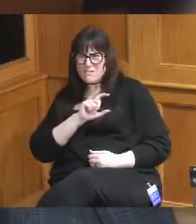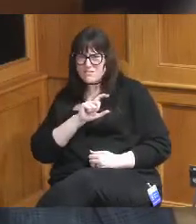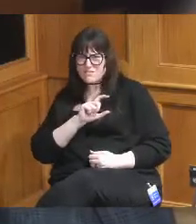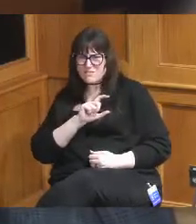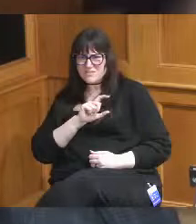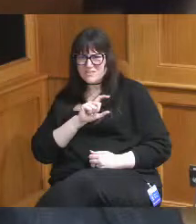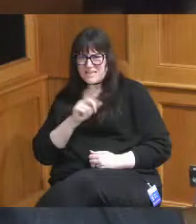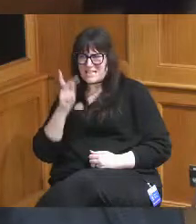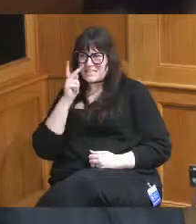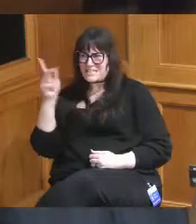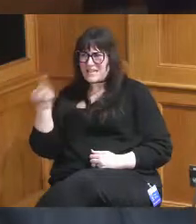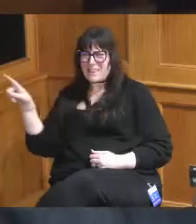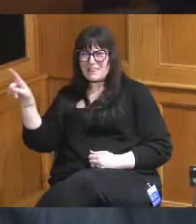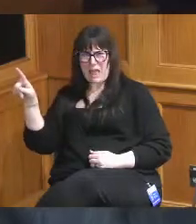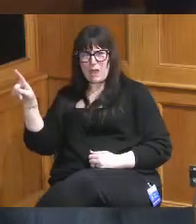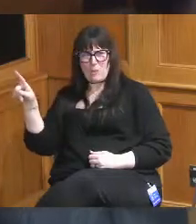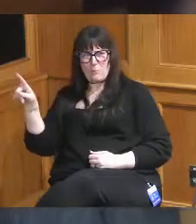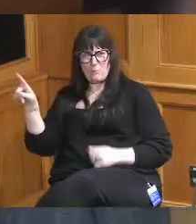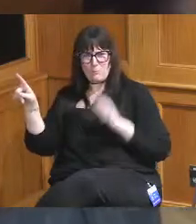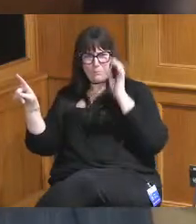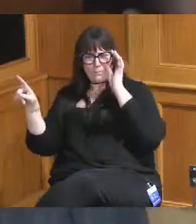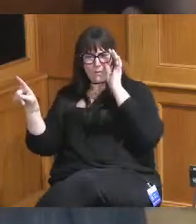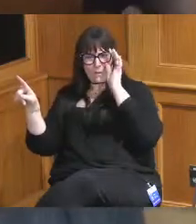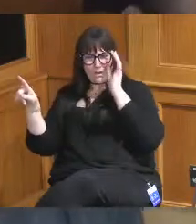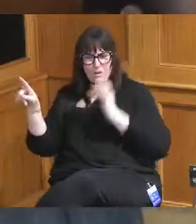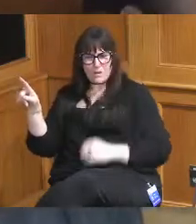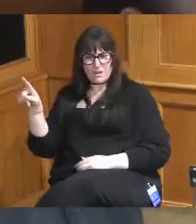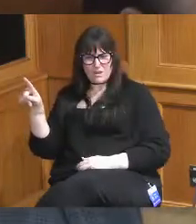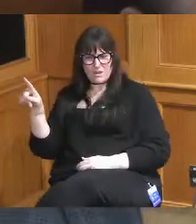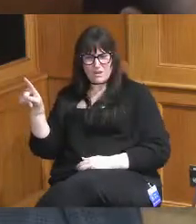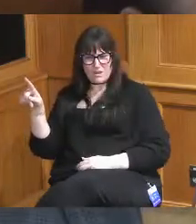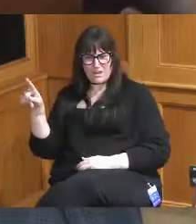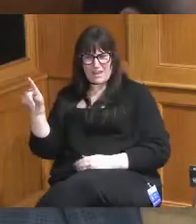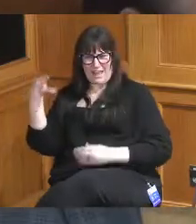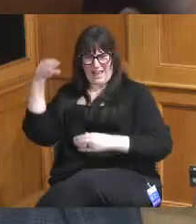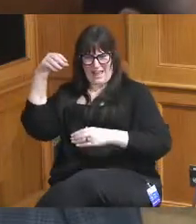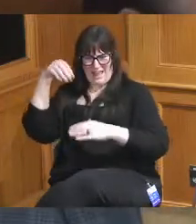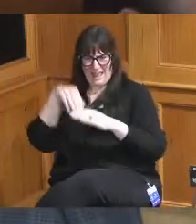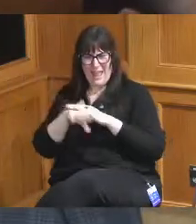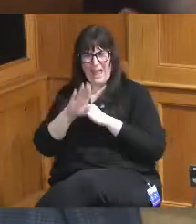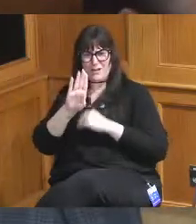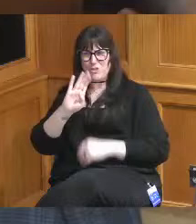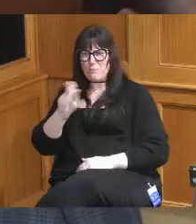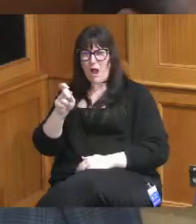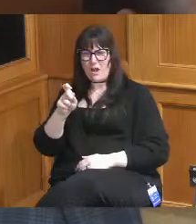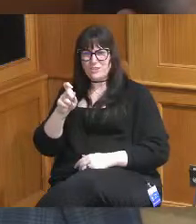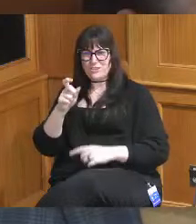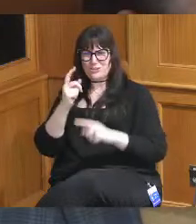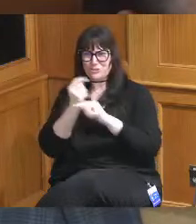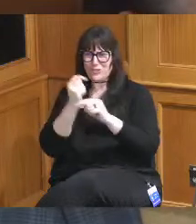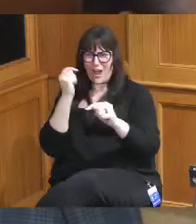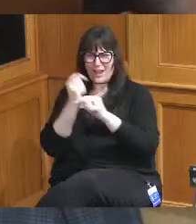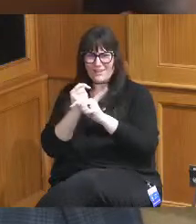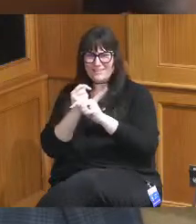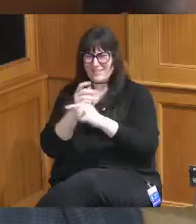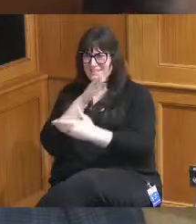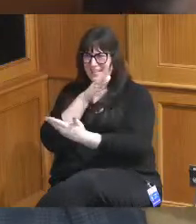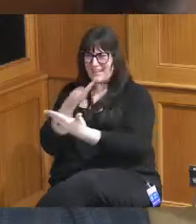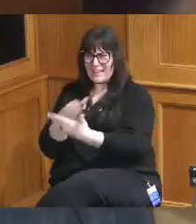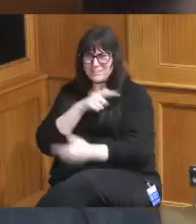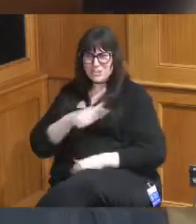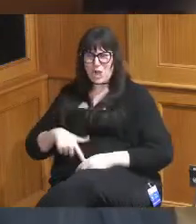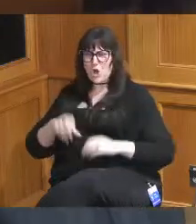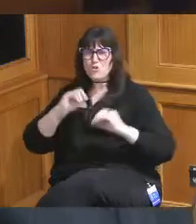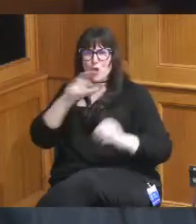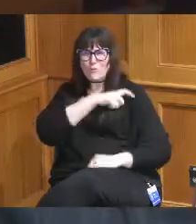and you would see them get into this box truck that's against the law. They don't have no seatbelts